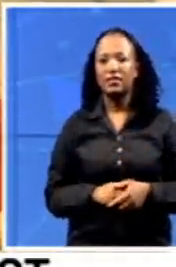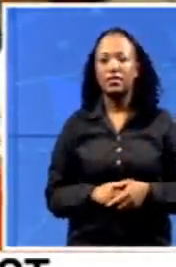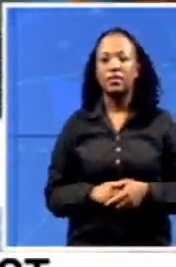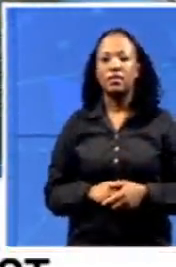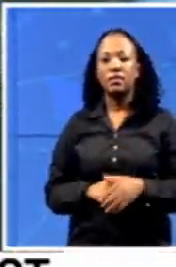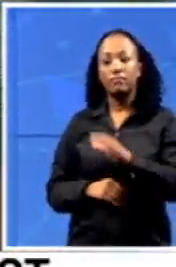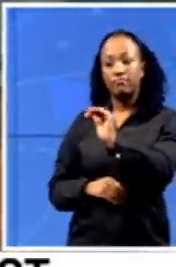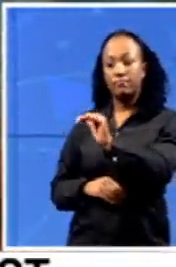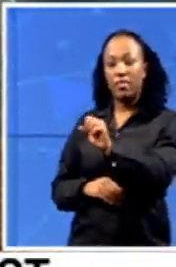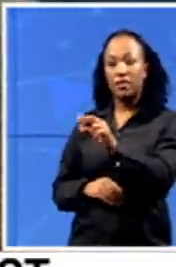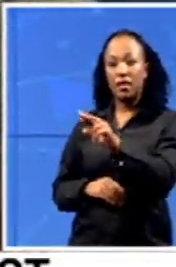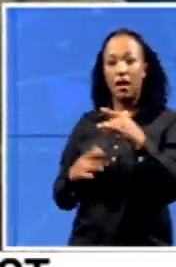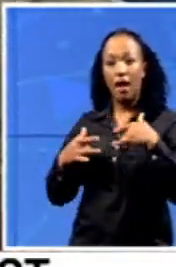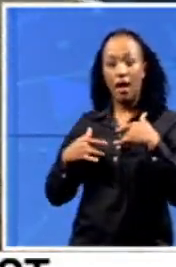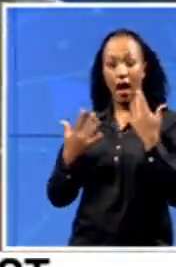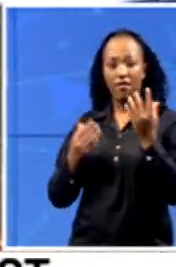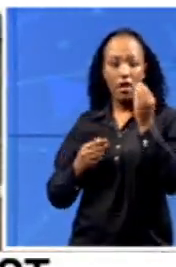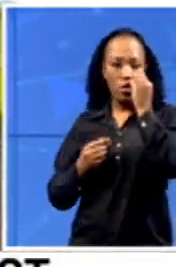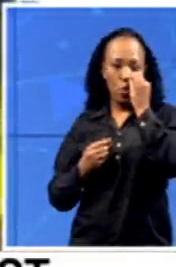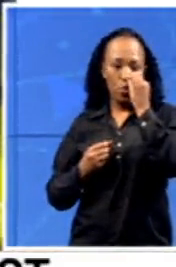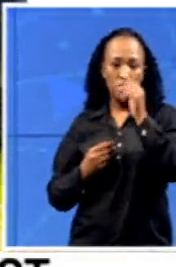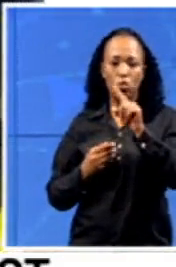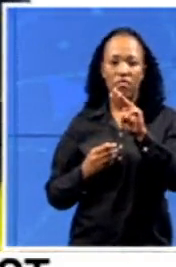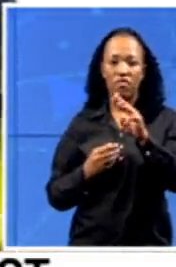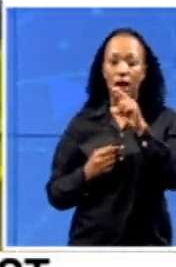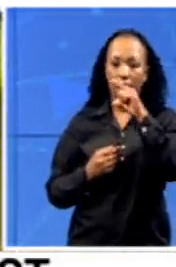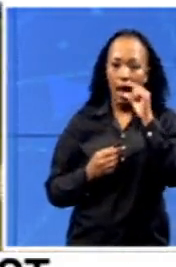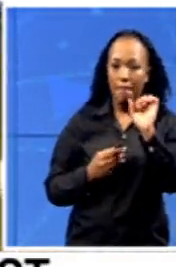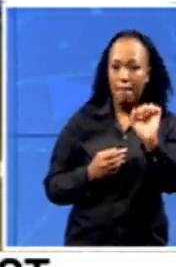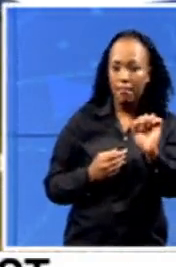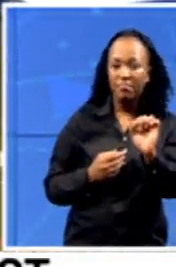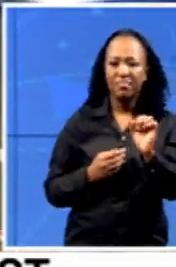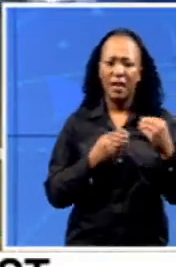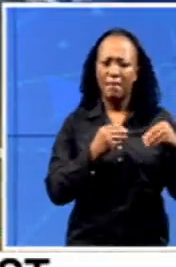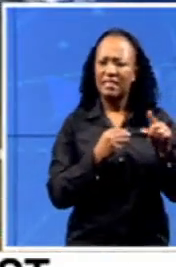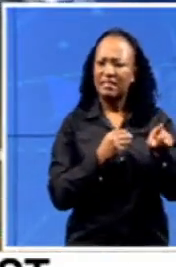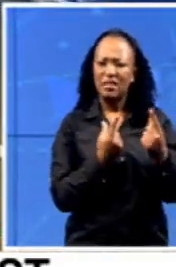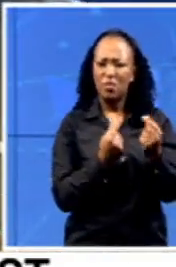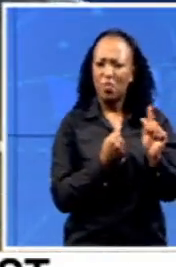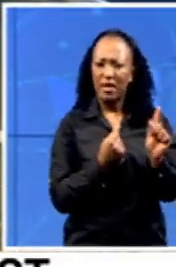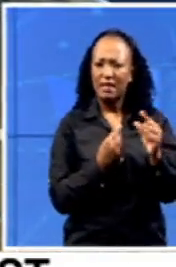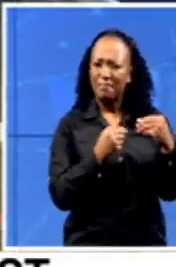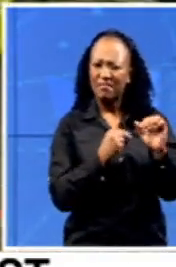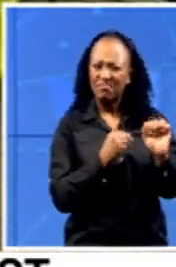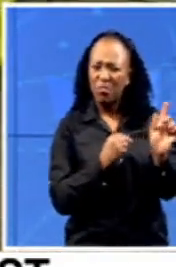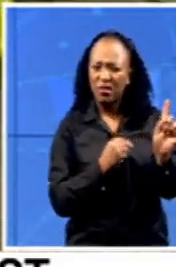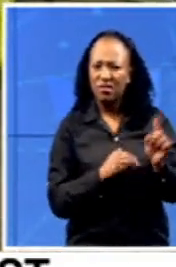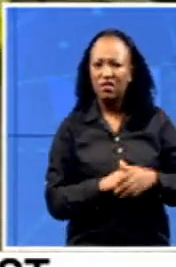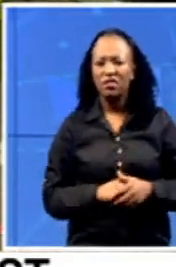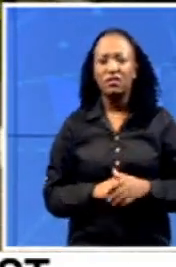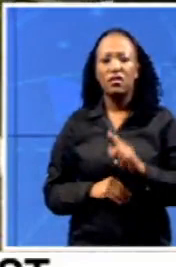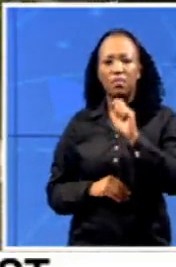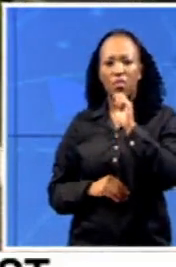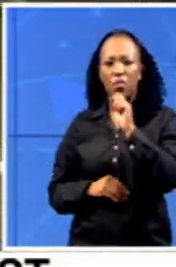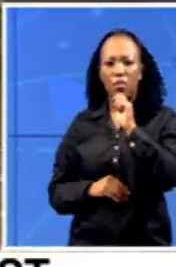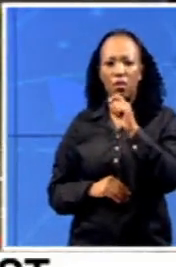live on SABC 24 News Channel. If we can have your names and also what does your business do? What's your business first? Good